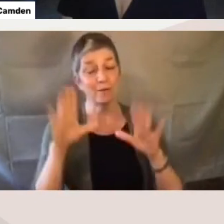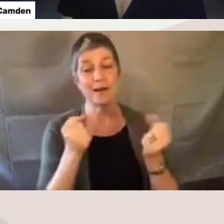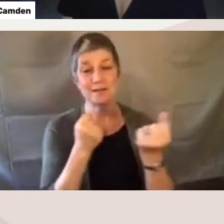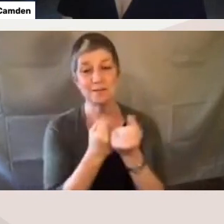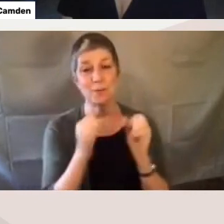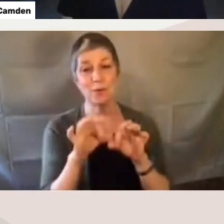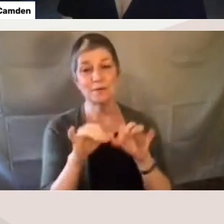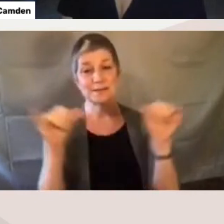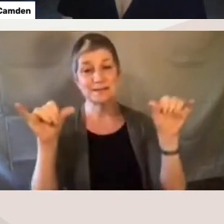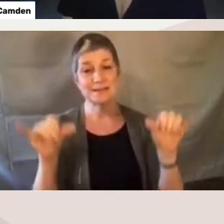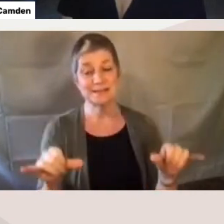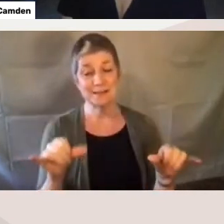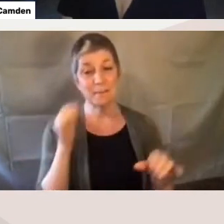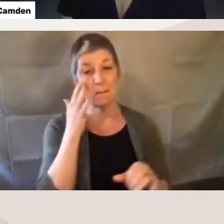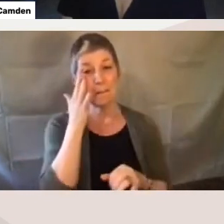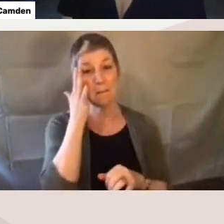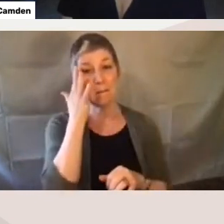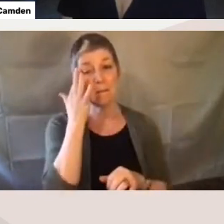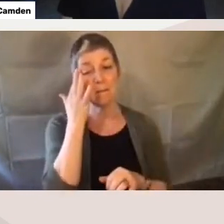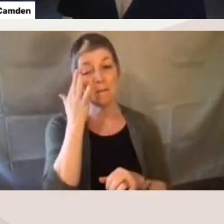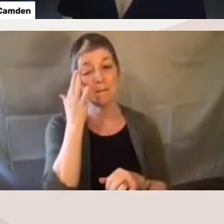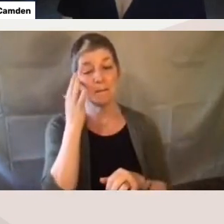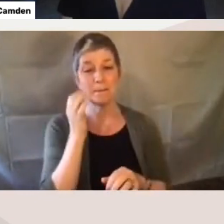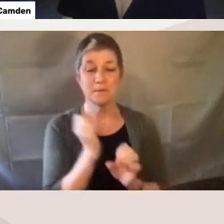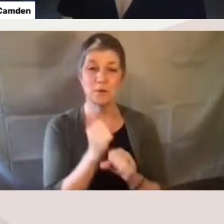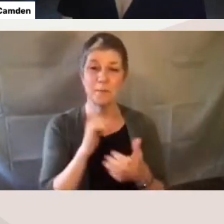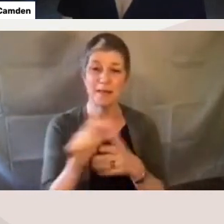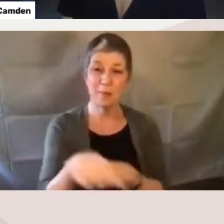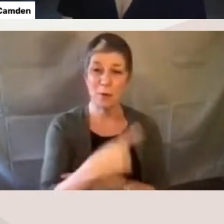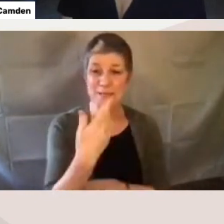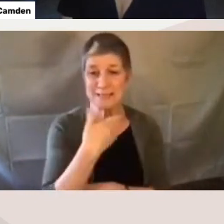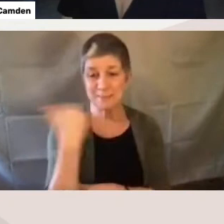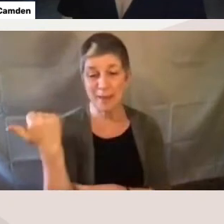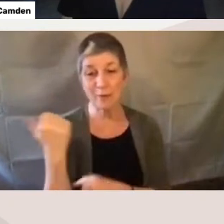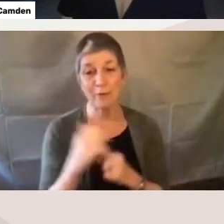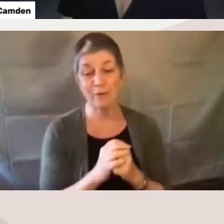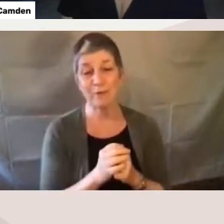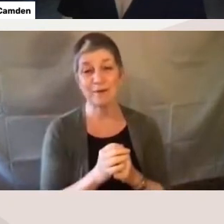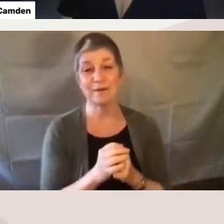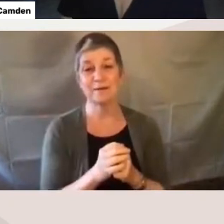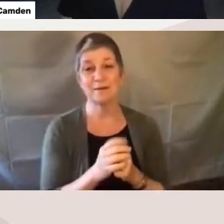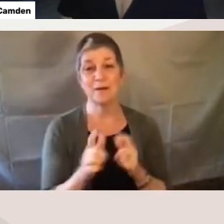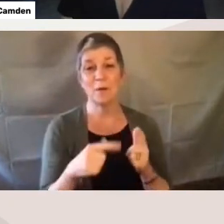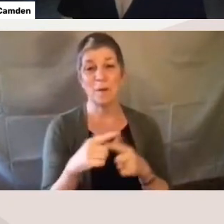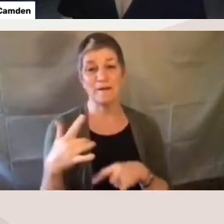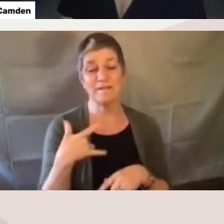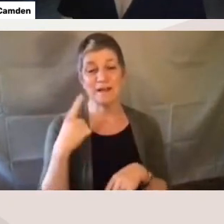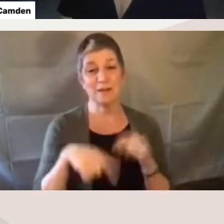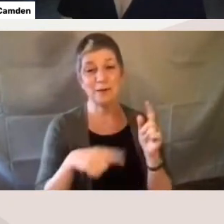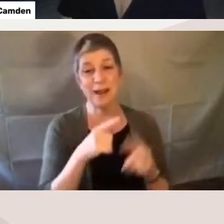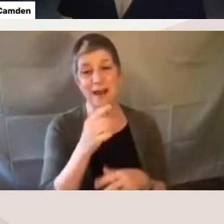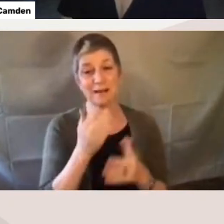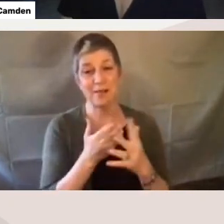system to help make those days better when you don't feel like you can get through it.